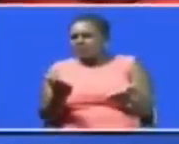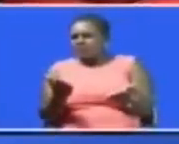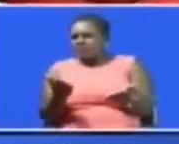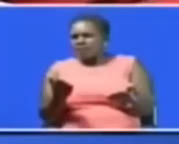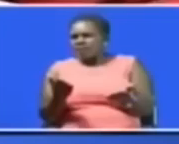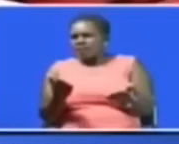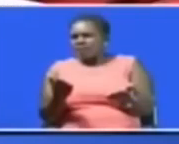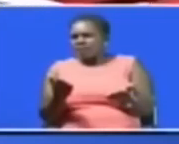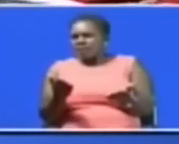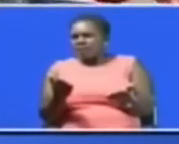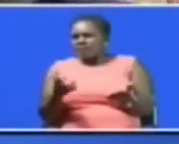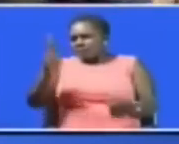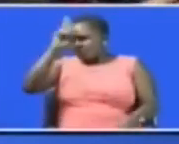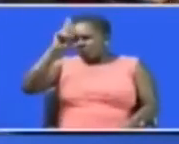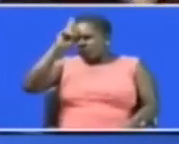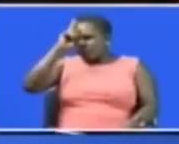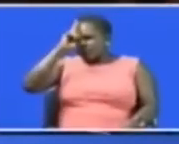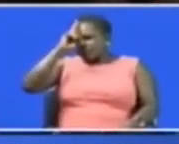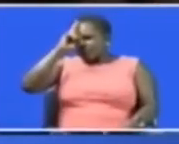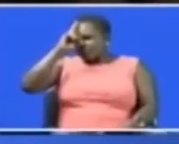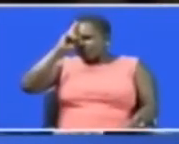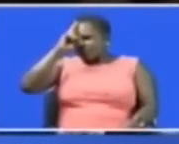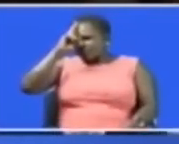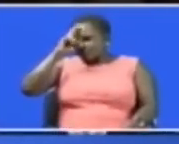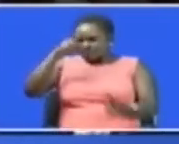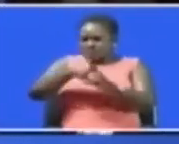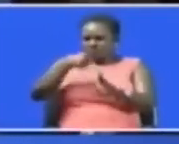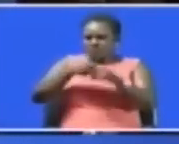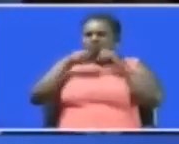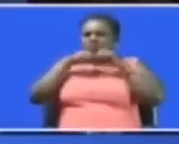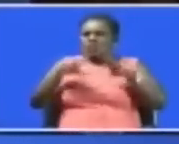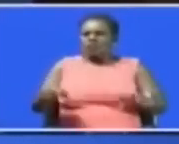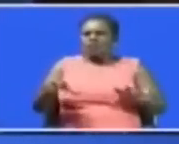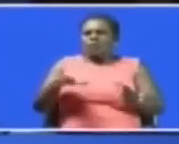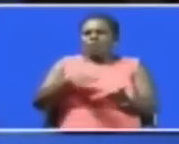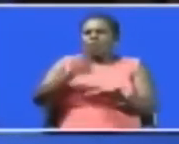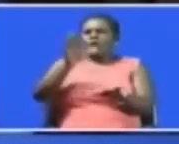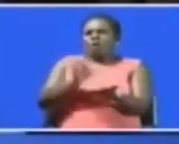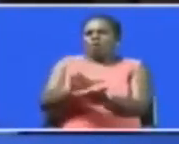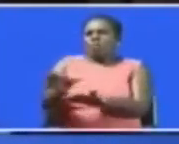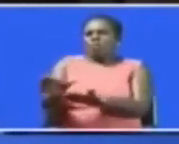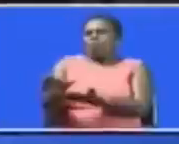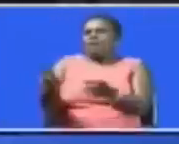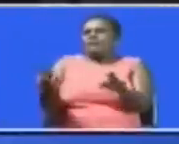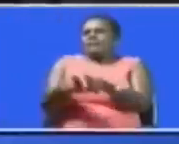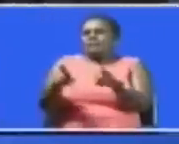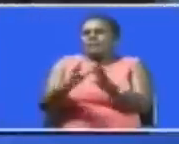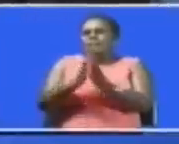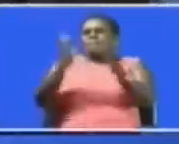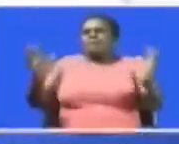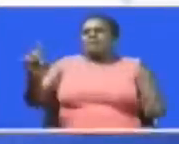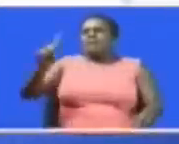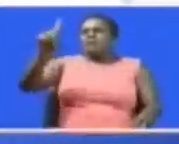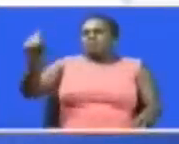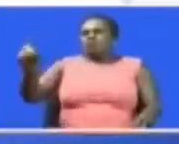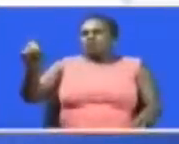know, police brutality. Right. And the question of devolution, taking more funds. Even the bigger